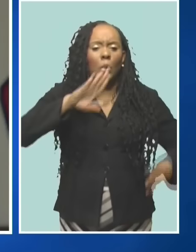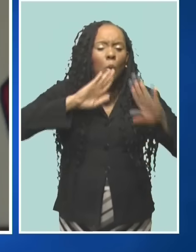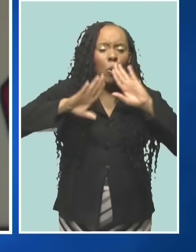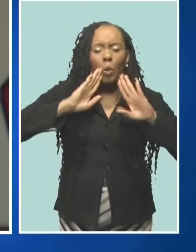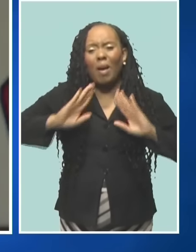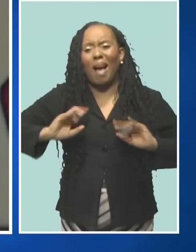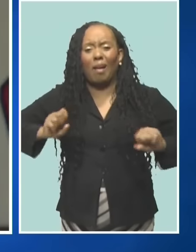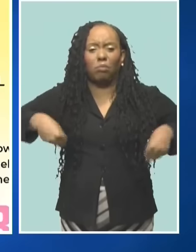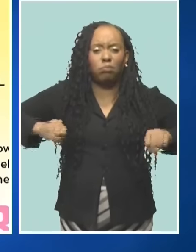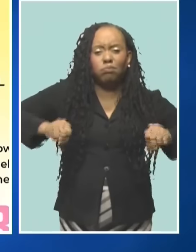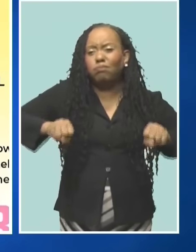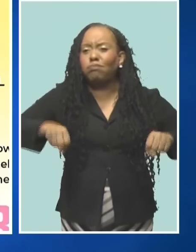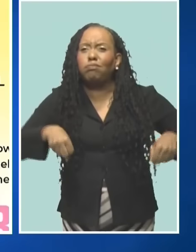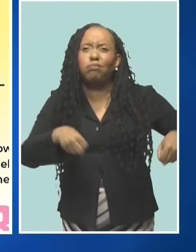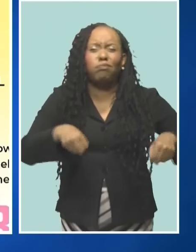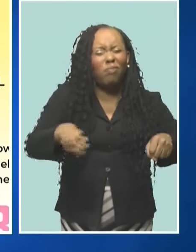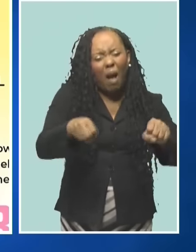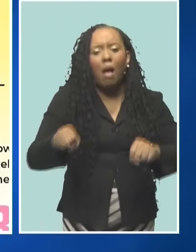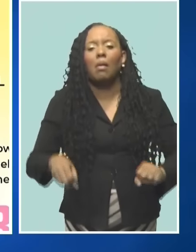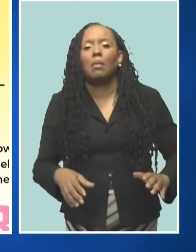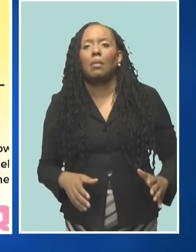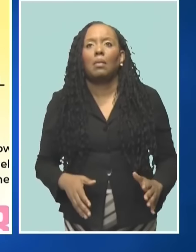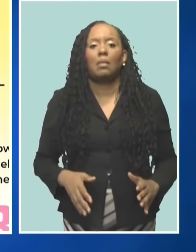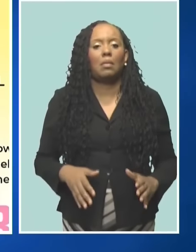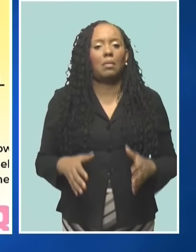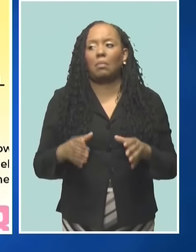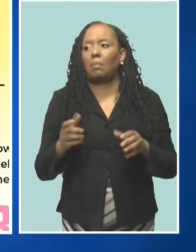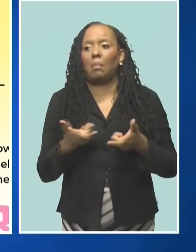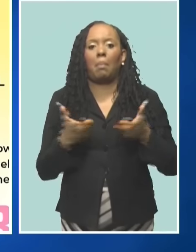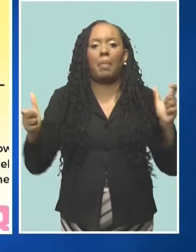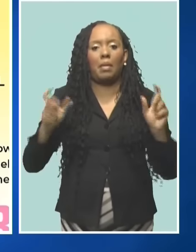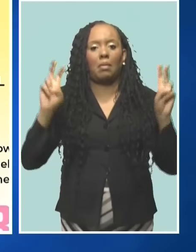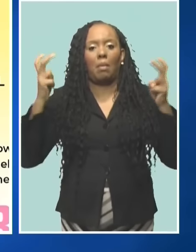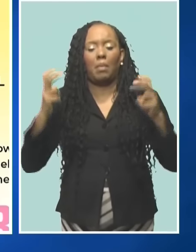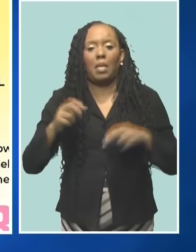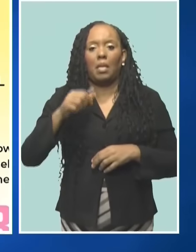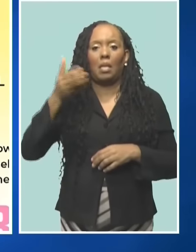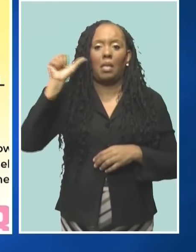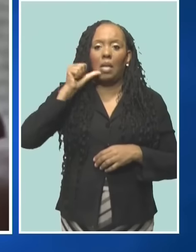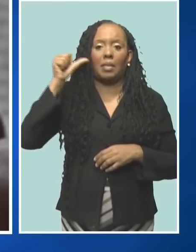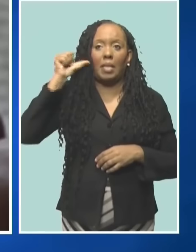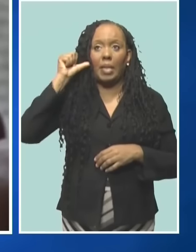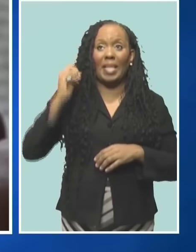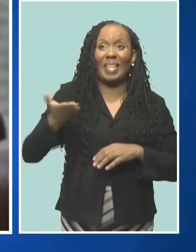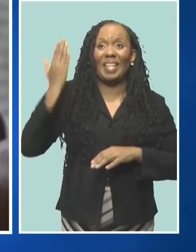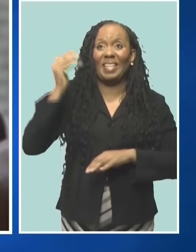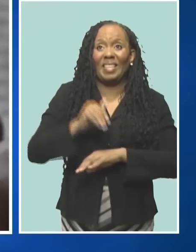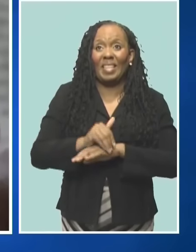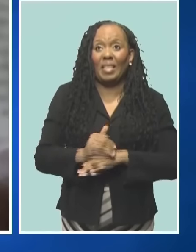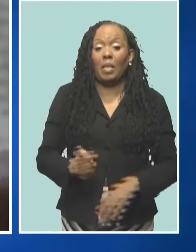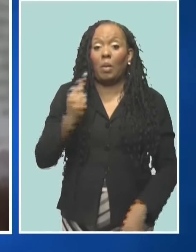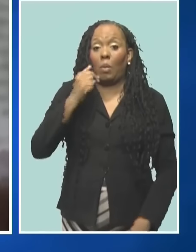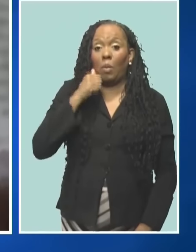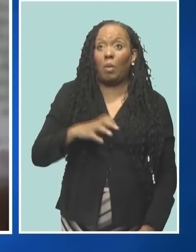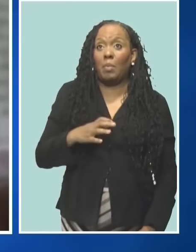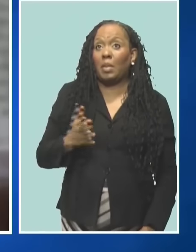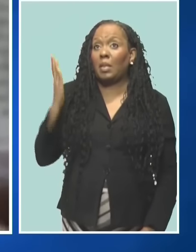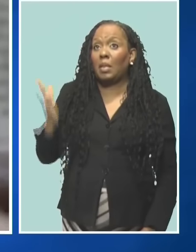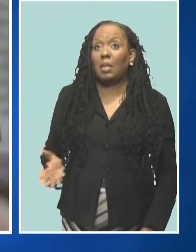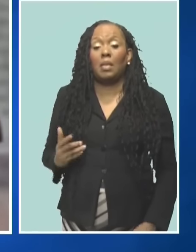in urban neighborhoods was raised by many at the St. Michael Speaks at the Solidarity House last night. Cassandra Bowen of Bank Hall St.